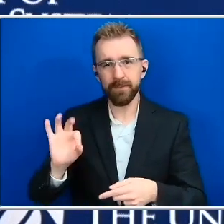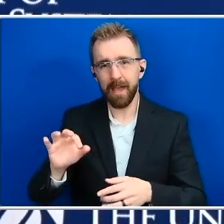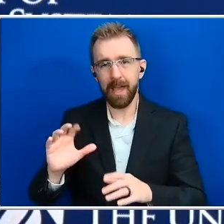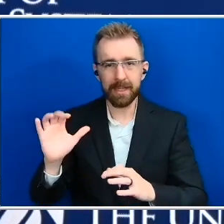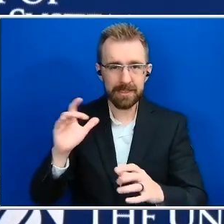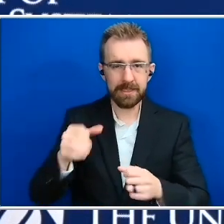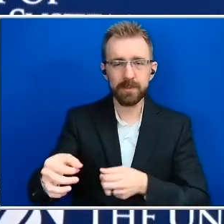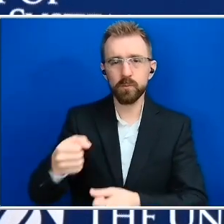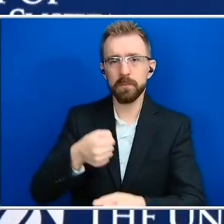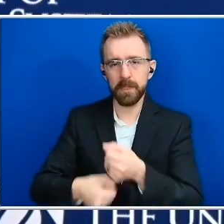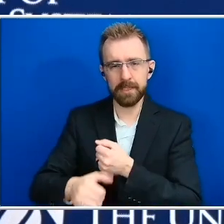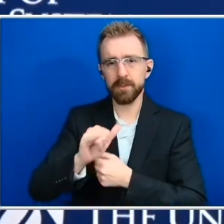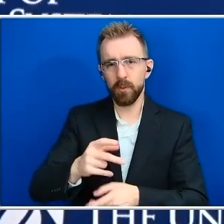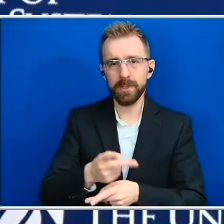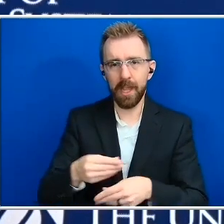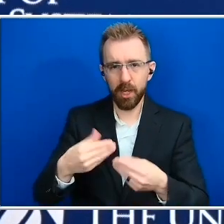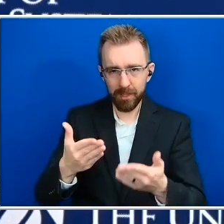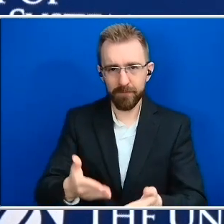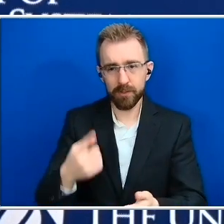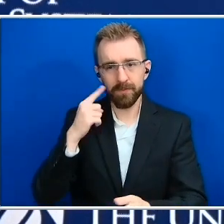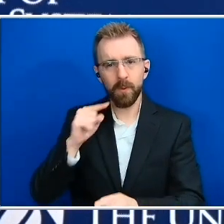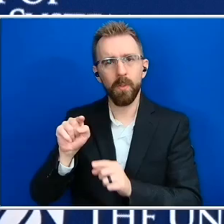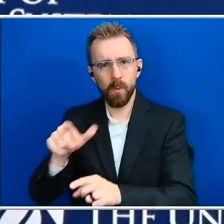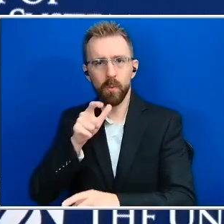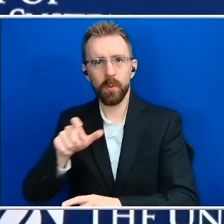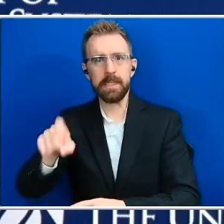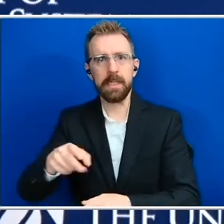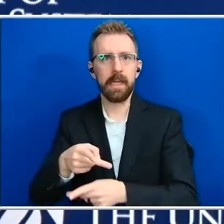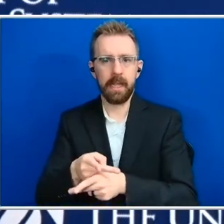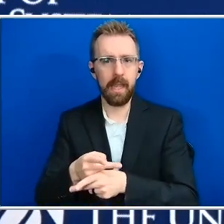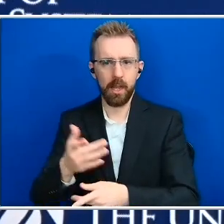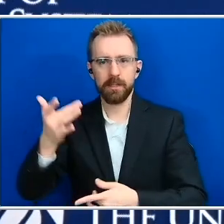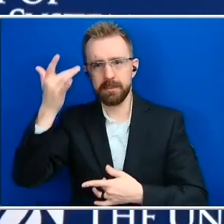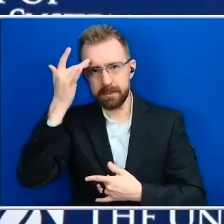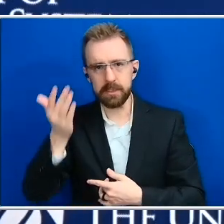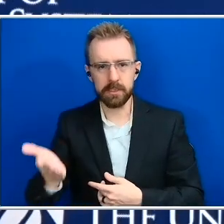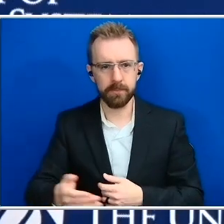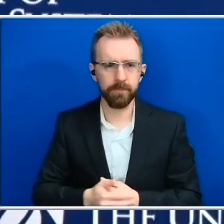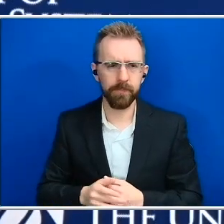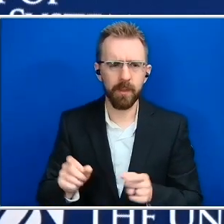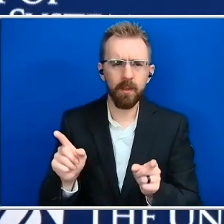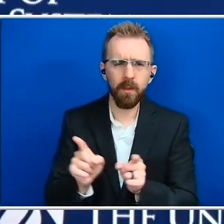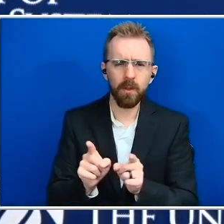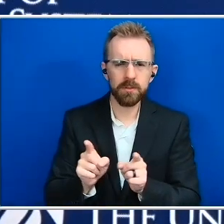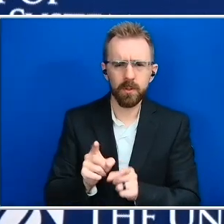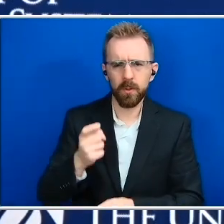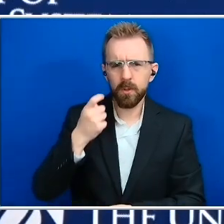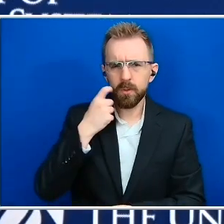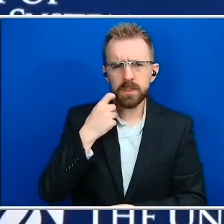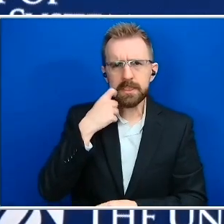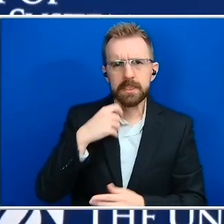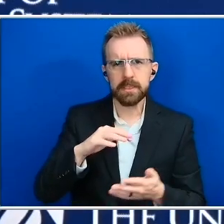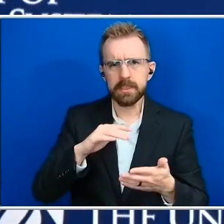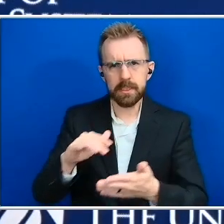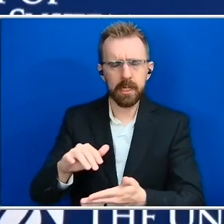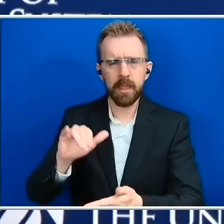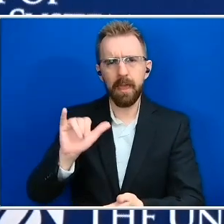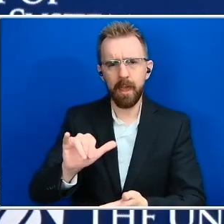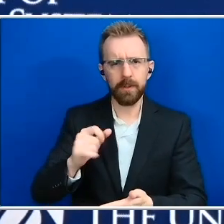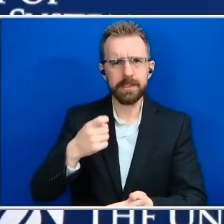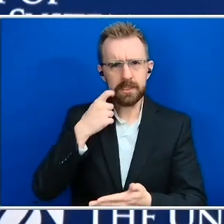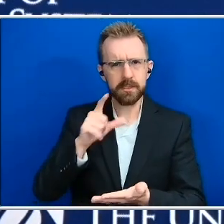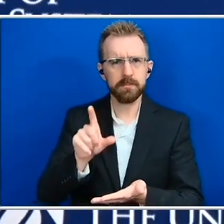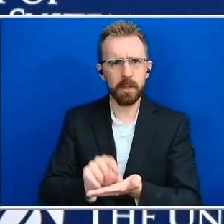and give care to the people that truly are sick. But also, there was a recent study that was just published that also looked